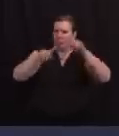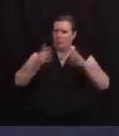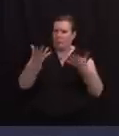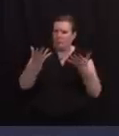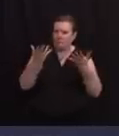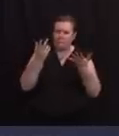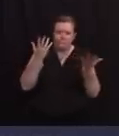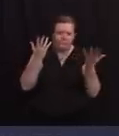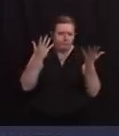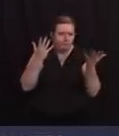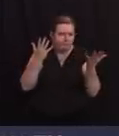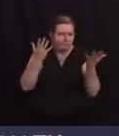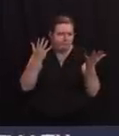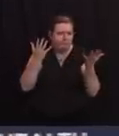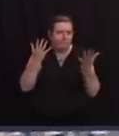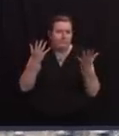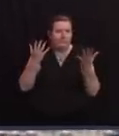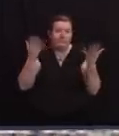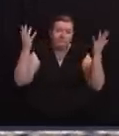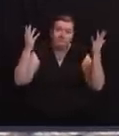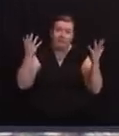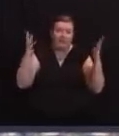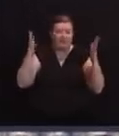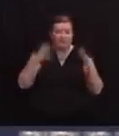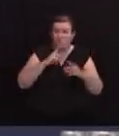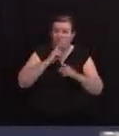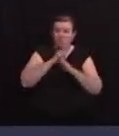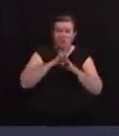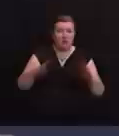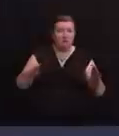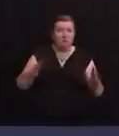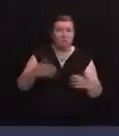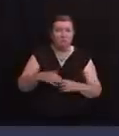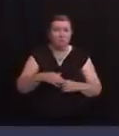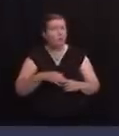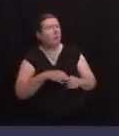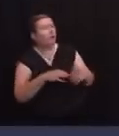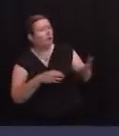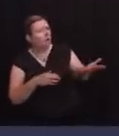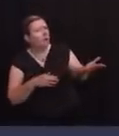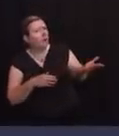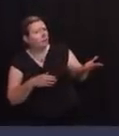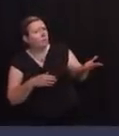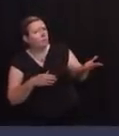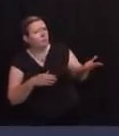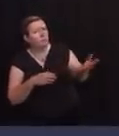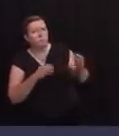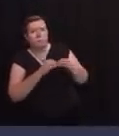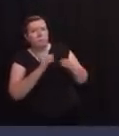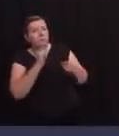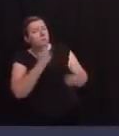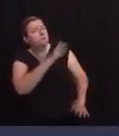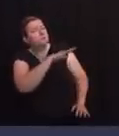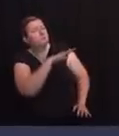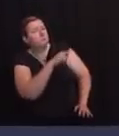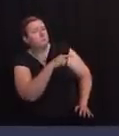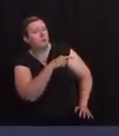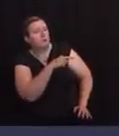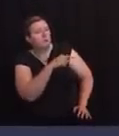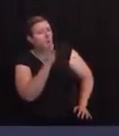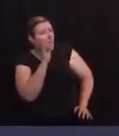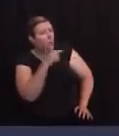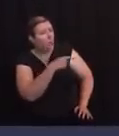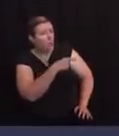nothing really Let's else. hope it stays that way. I know one thing on a more sober reality. I know you and the